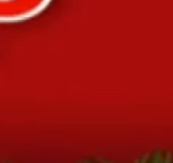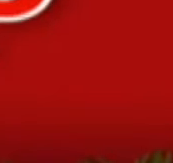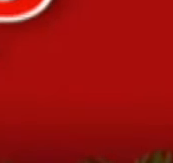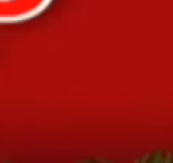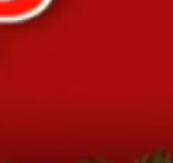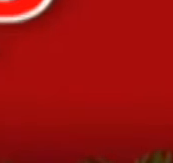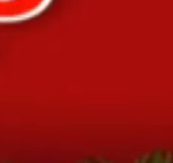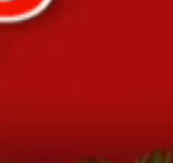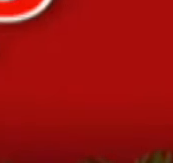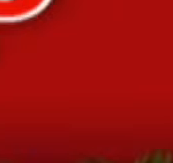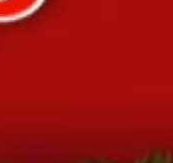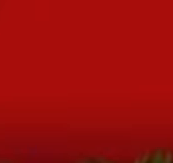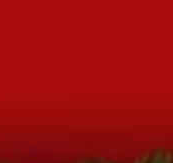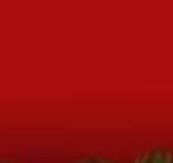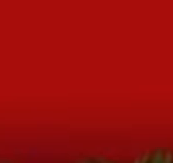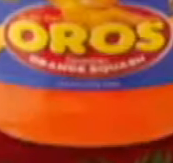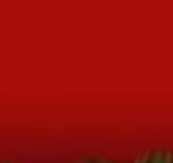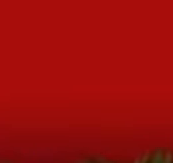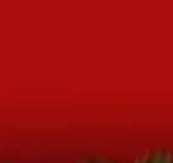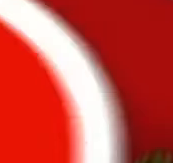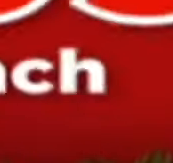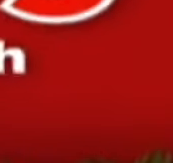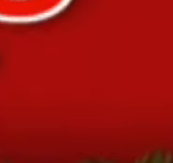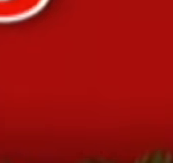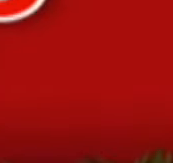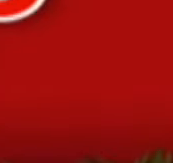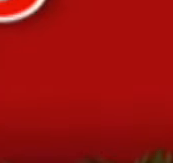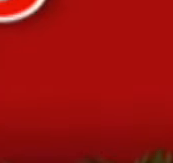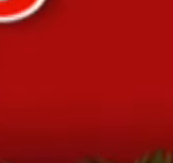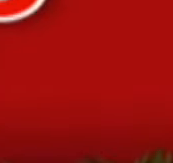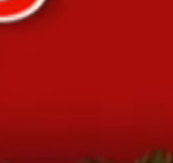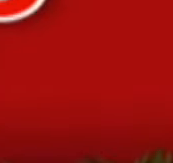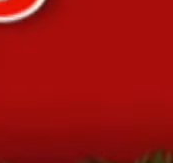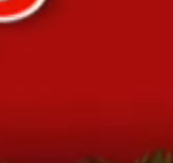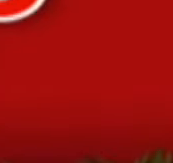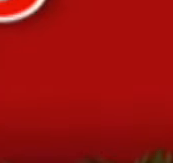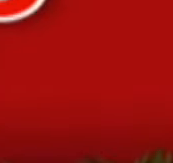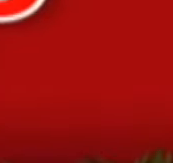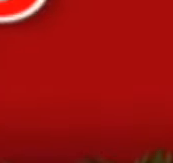just $16.99, and Oros assorted flavors for only